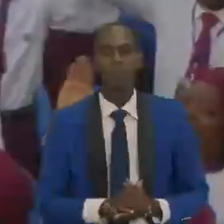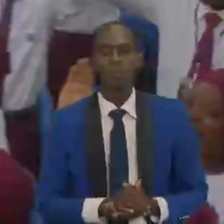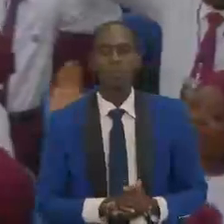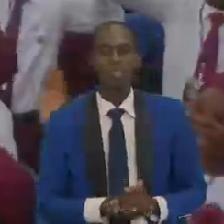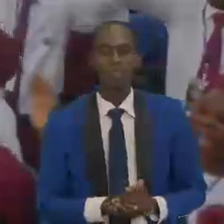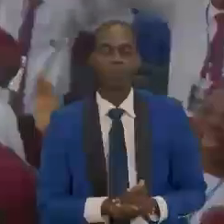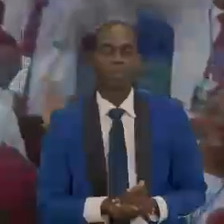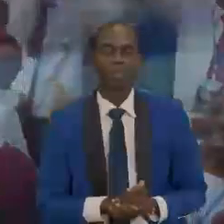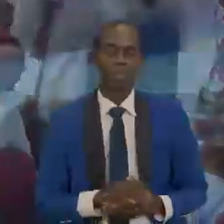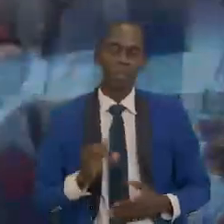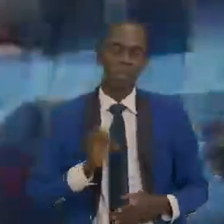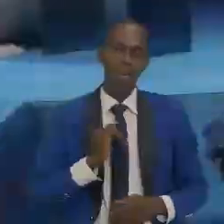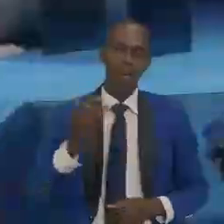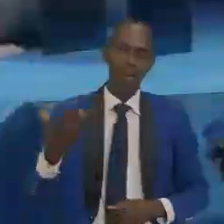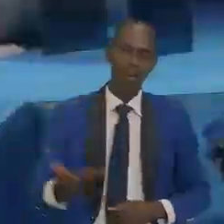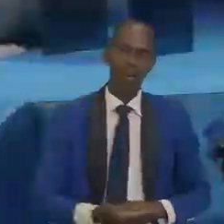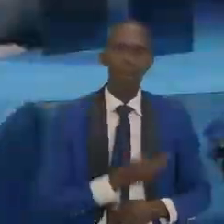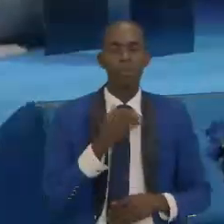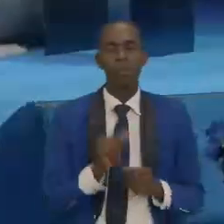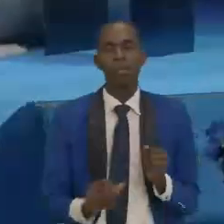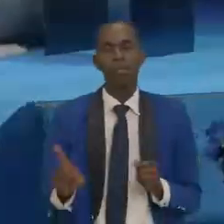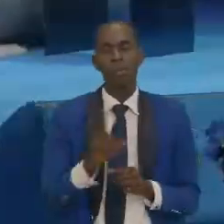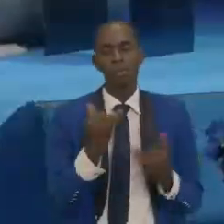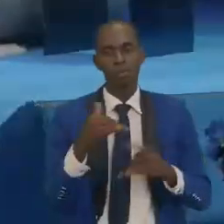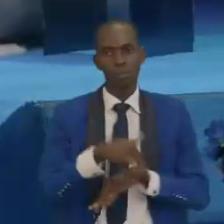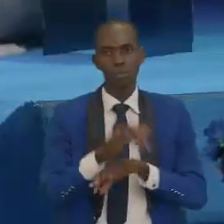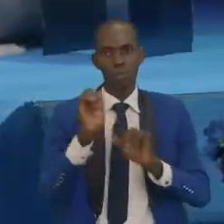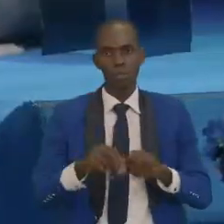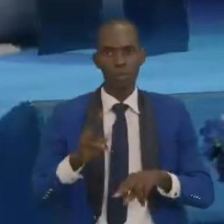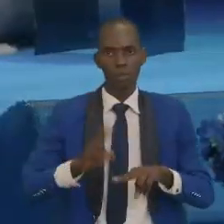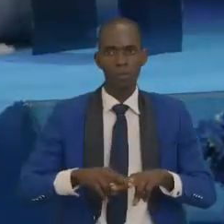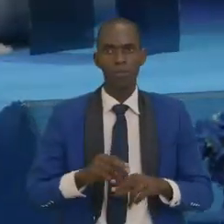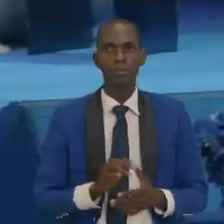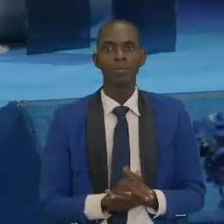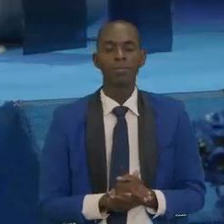I welcome everyone tonight. You can sit down.